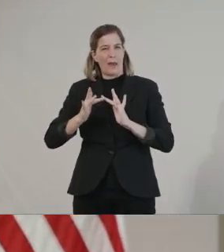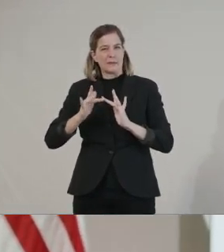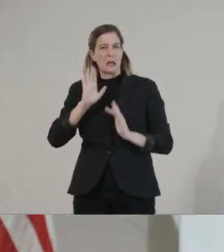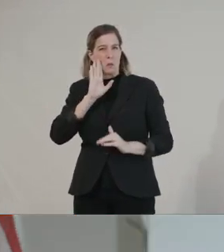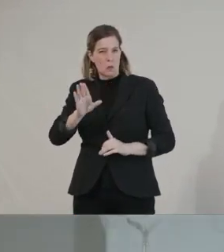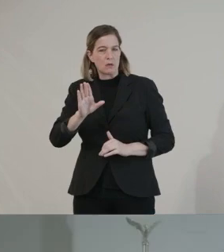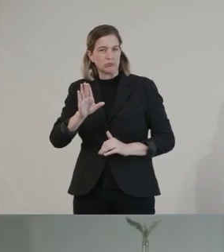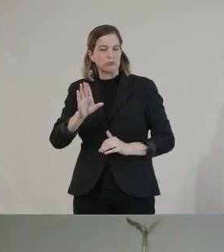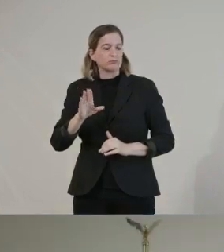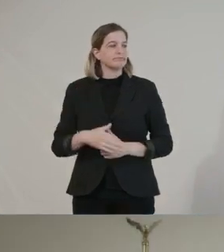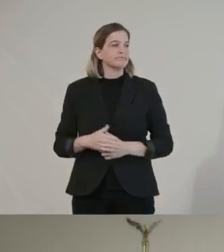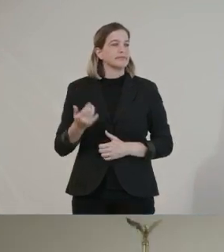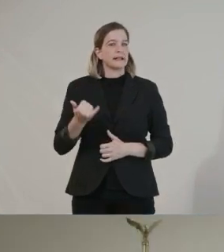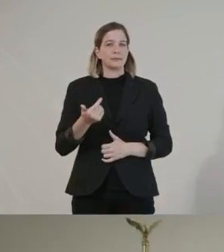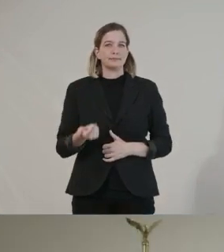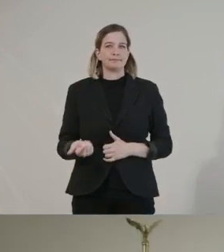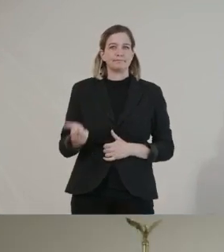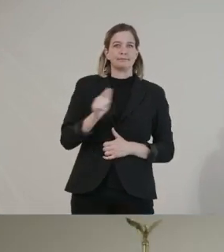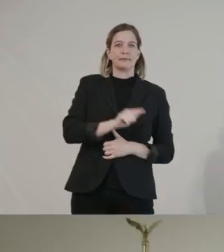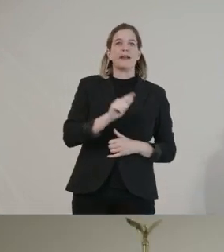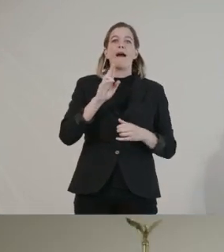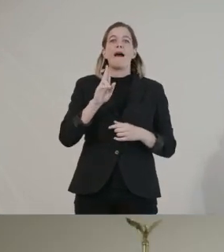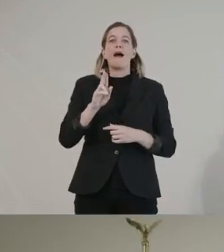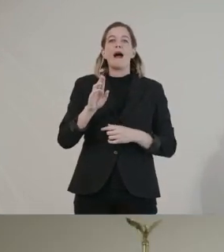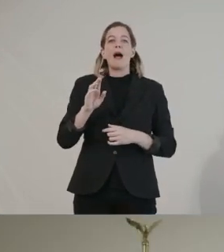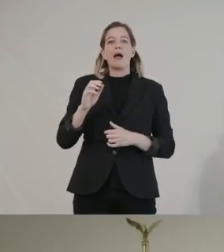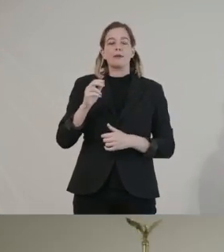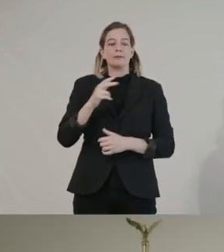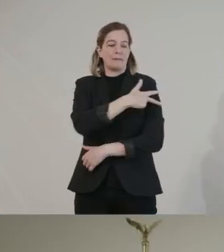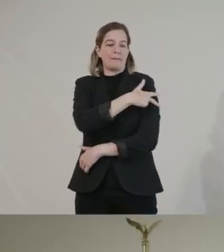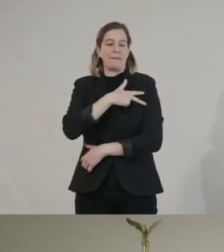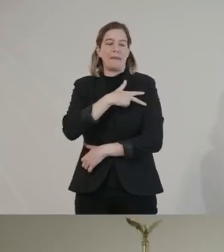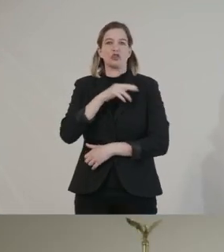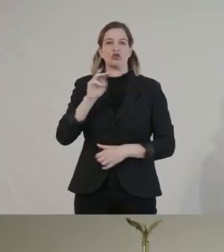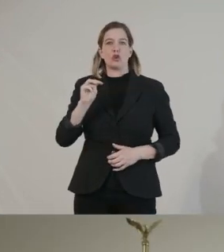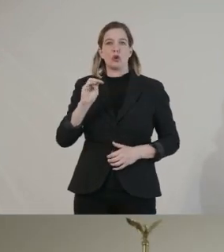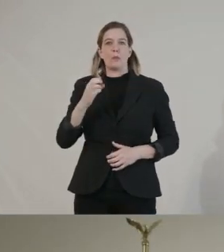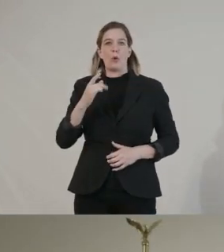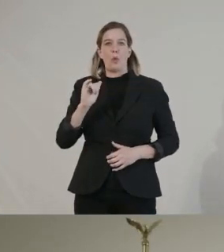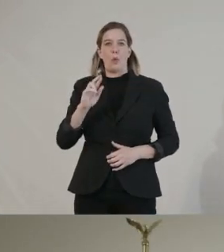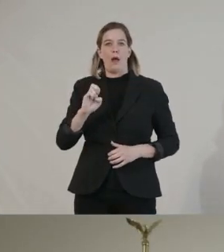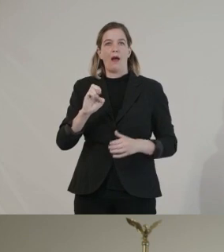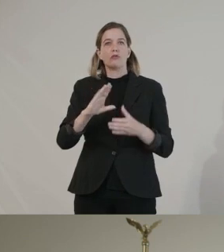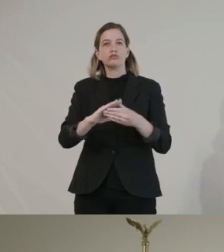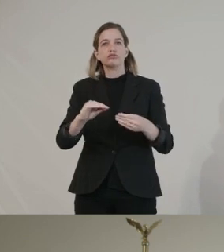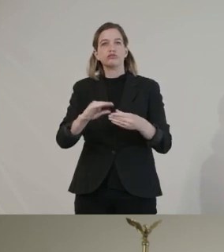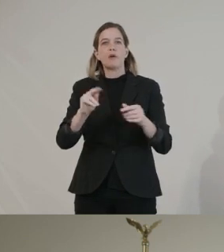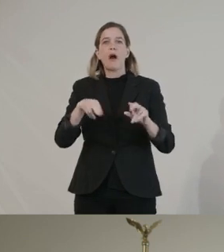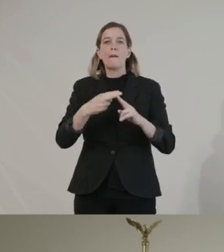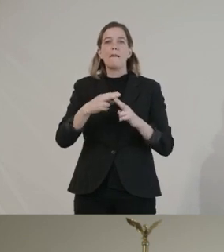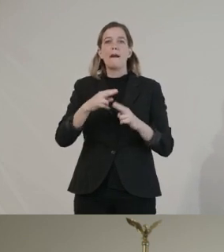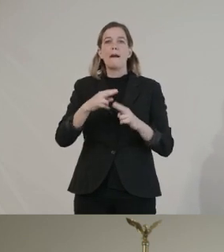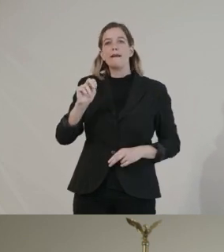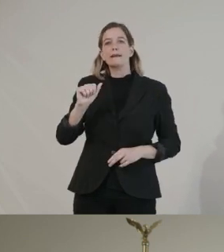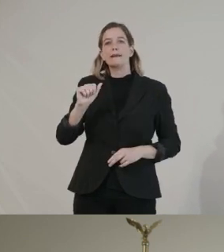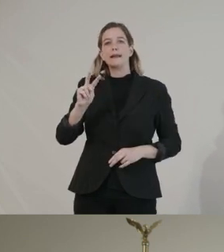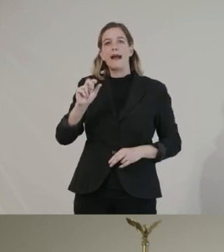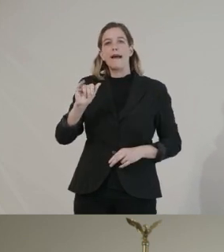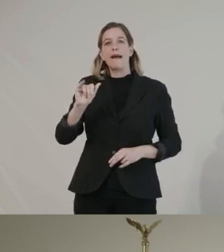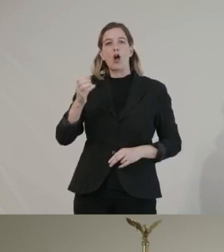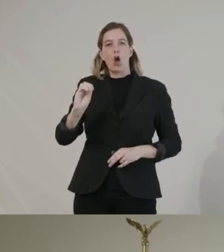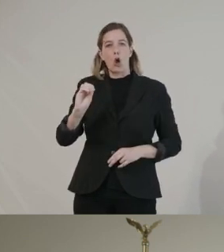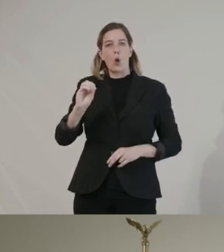McGuire. Thank you, Governor. We were able in the last week to receive assistance